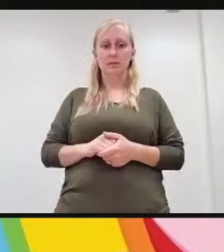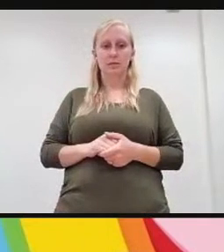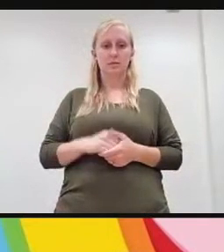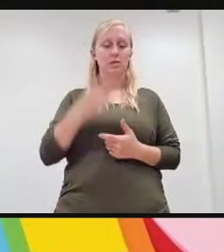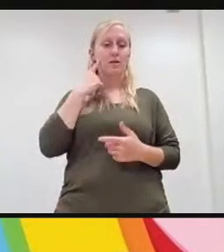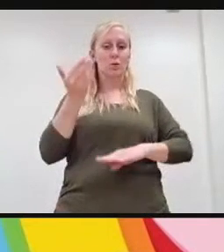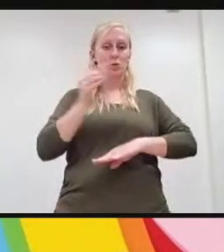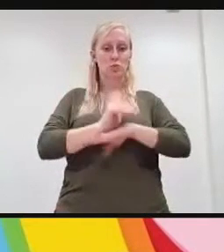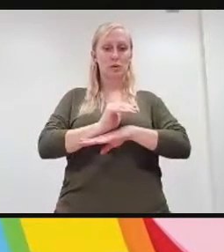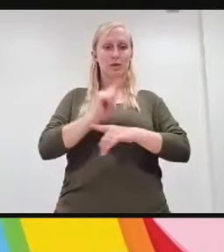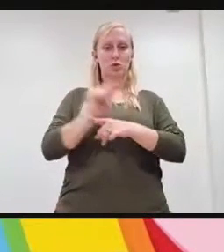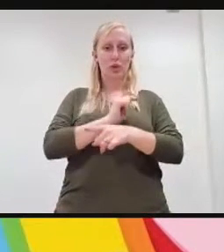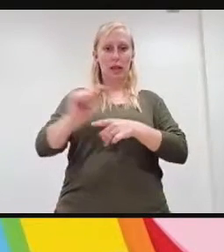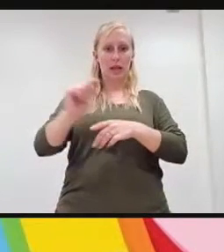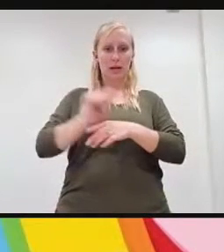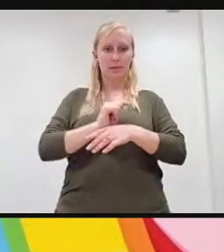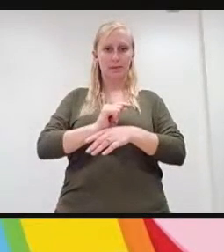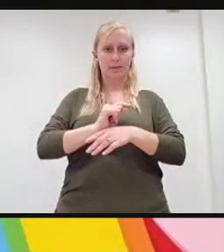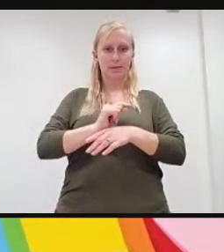tonight's training.